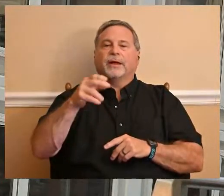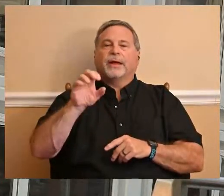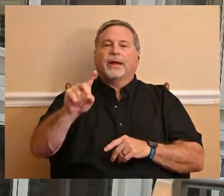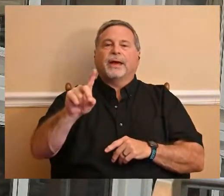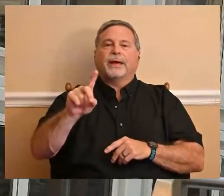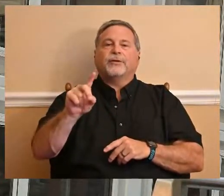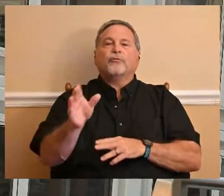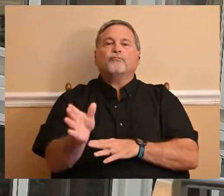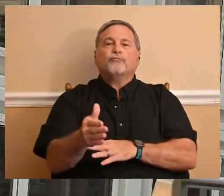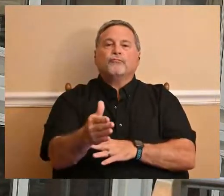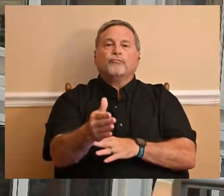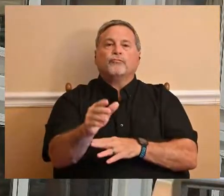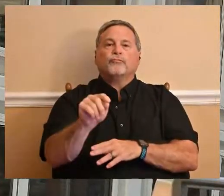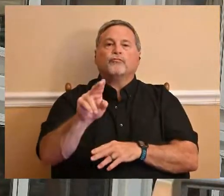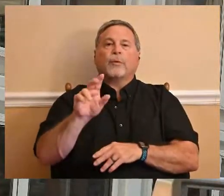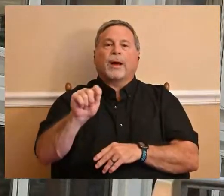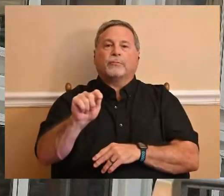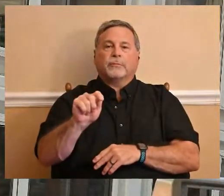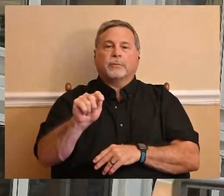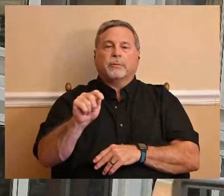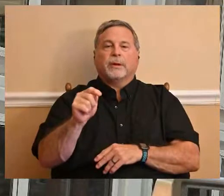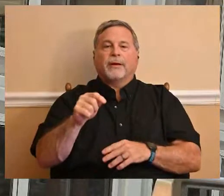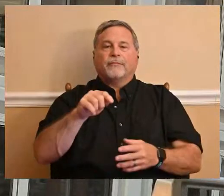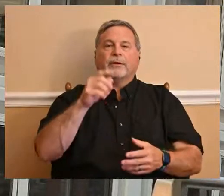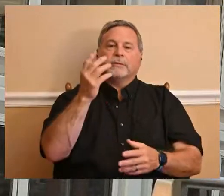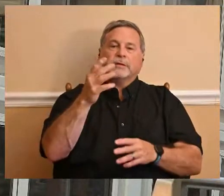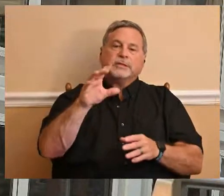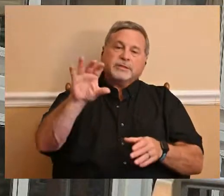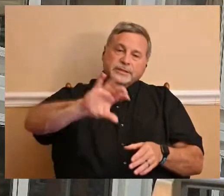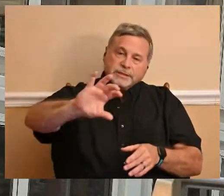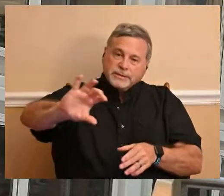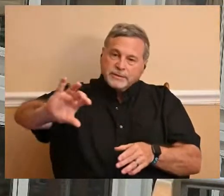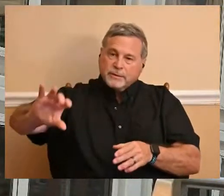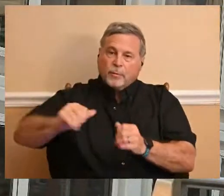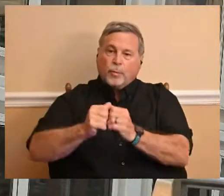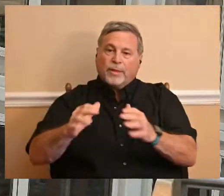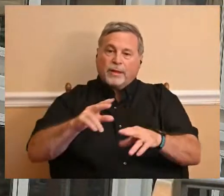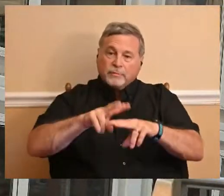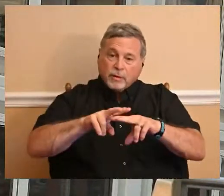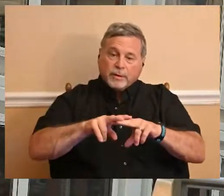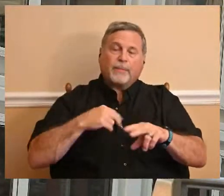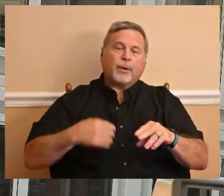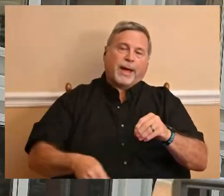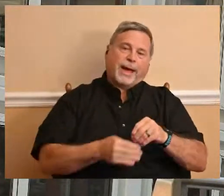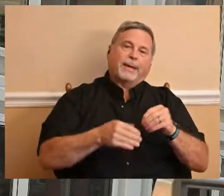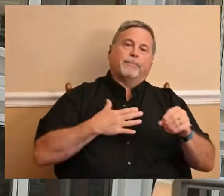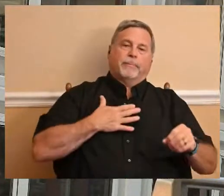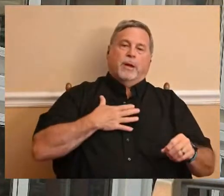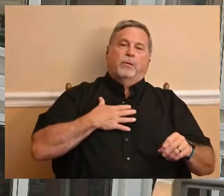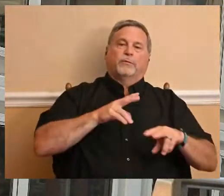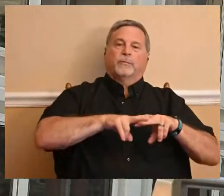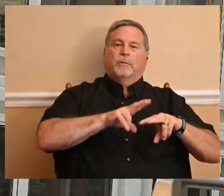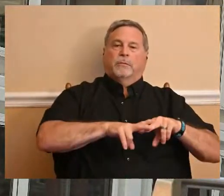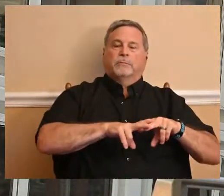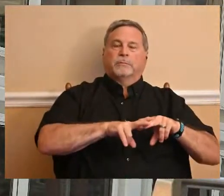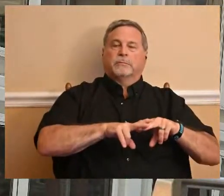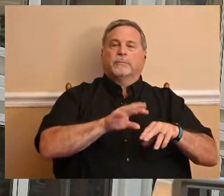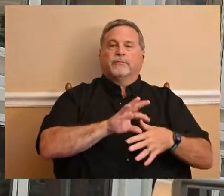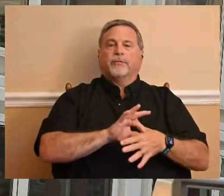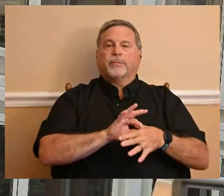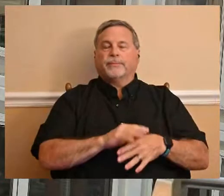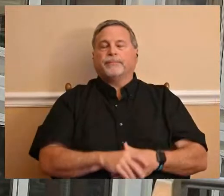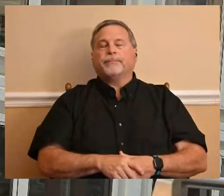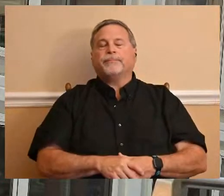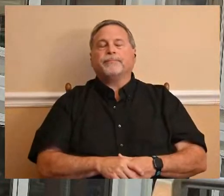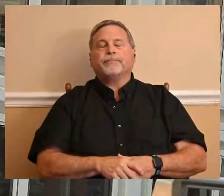have that doesn't have salt on it. I'm gonna do that because I wanna control the amount of salt I wanna put on my particular meats.